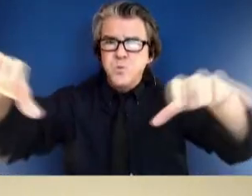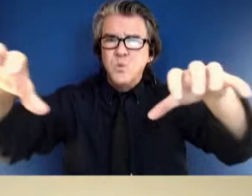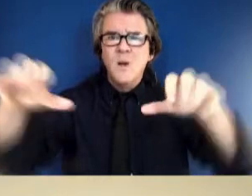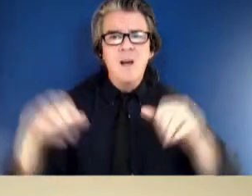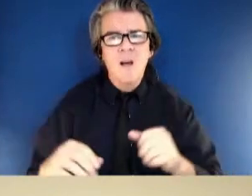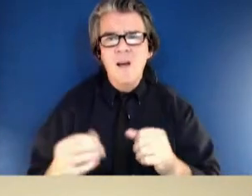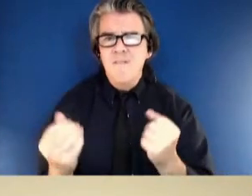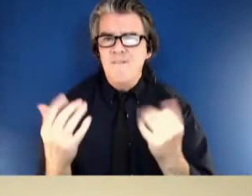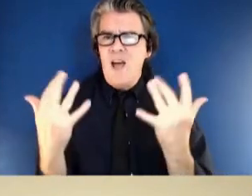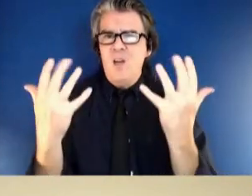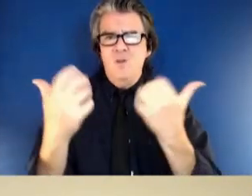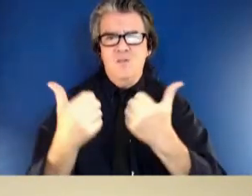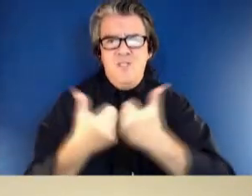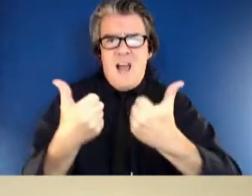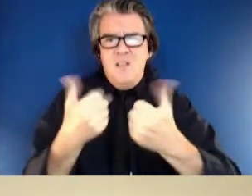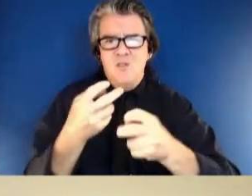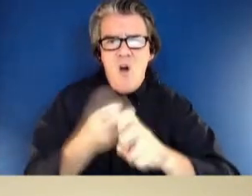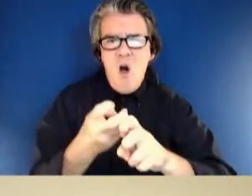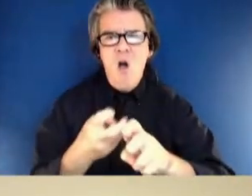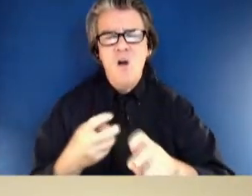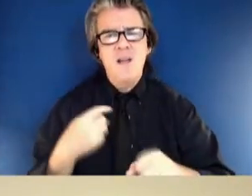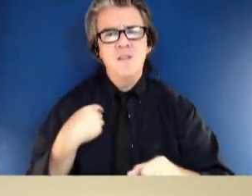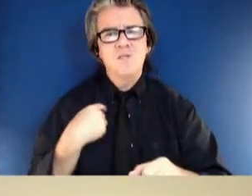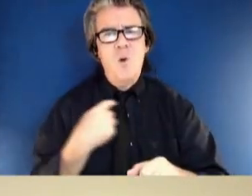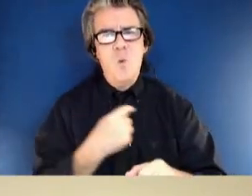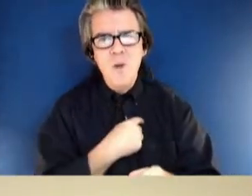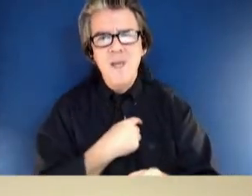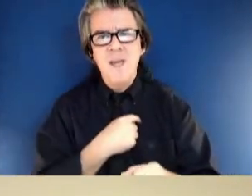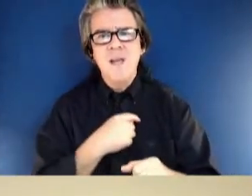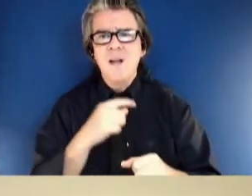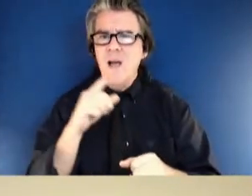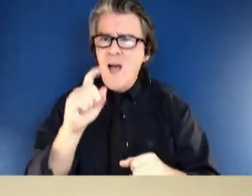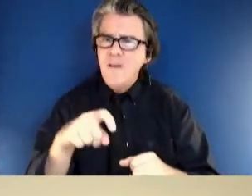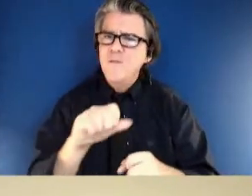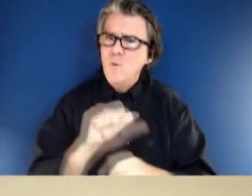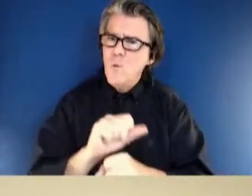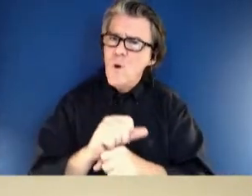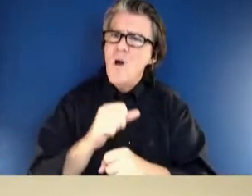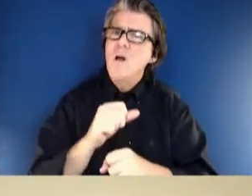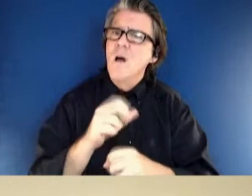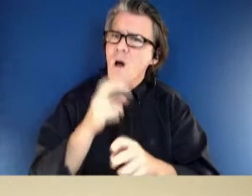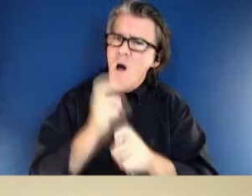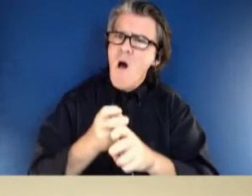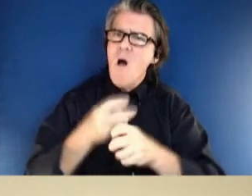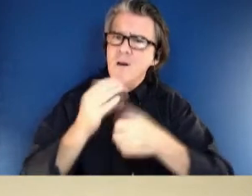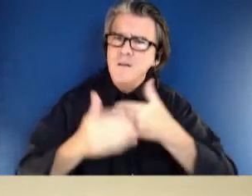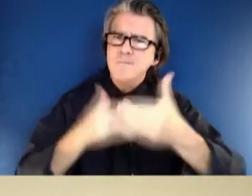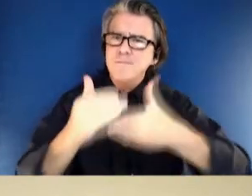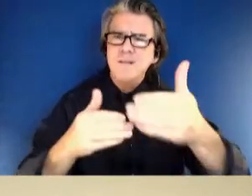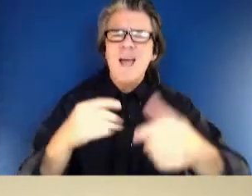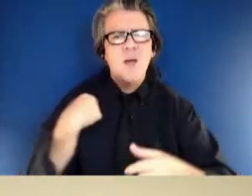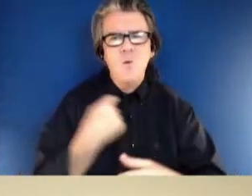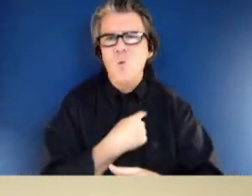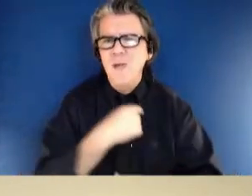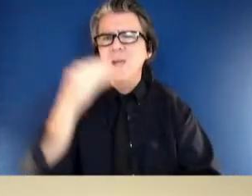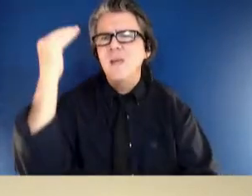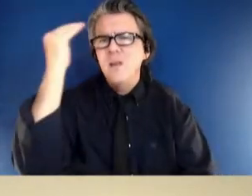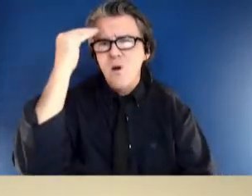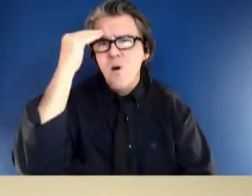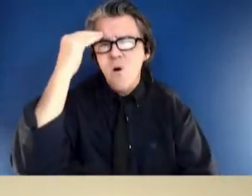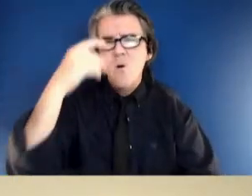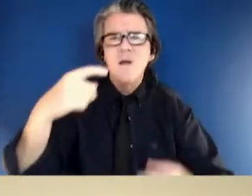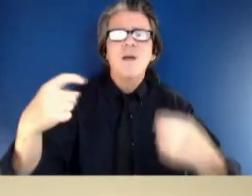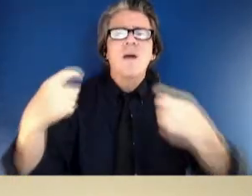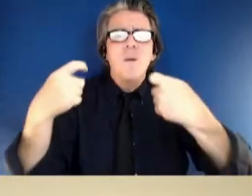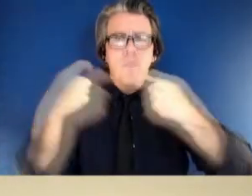year, and we're no stranger to that. We also recognize that power outages introduce